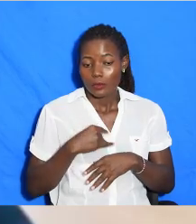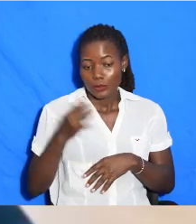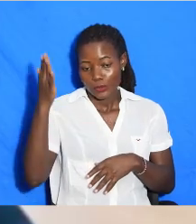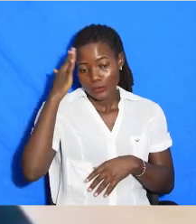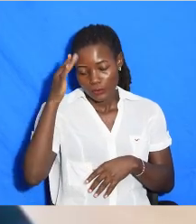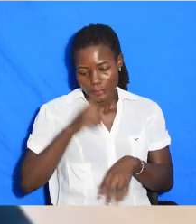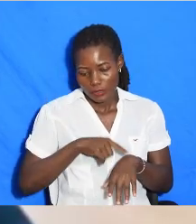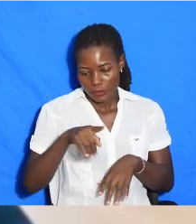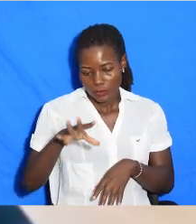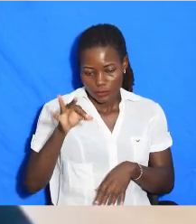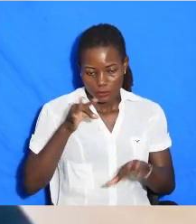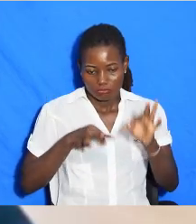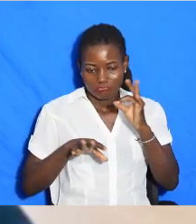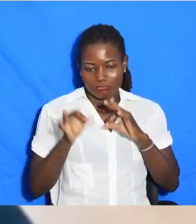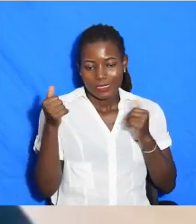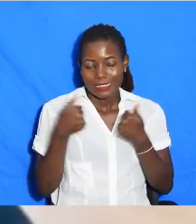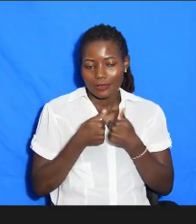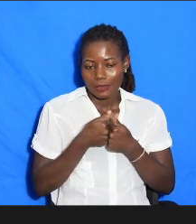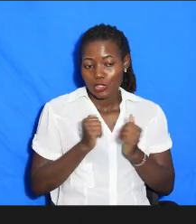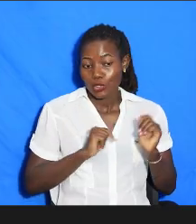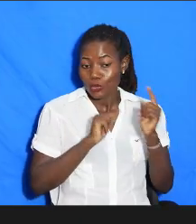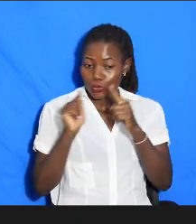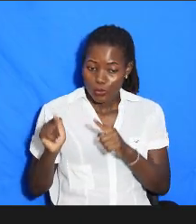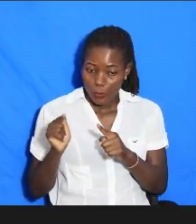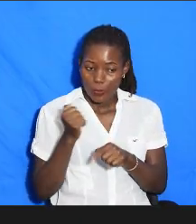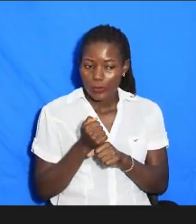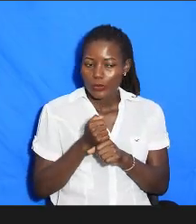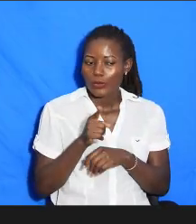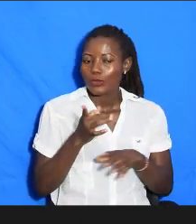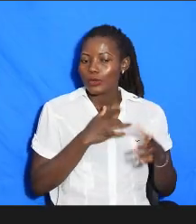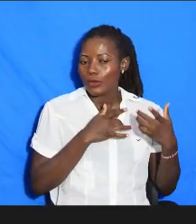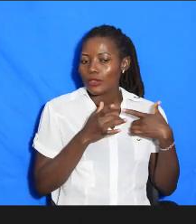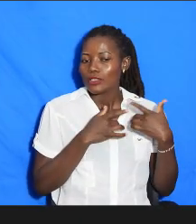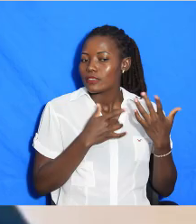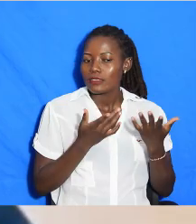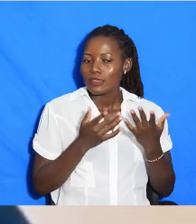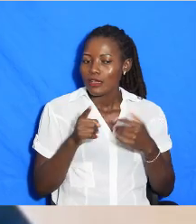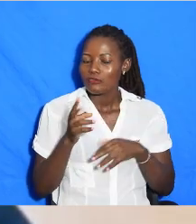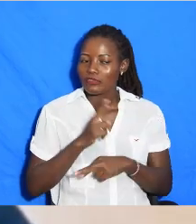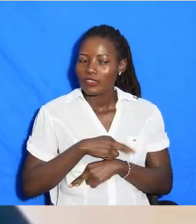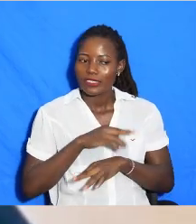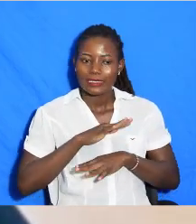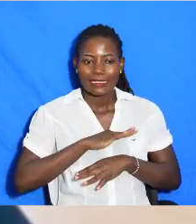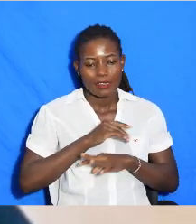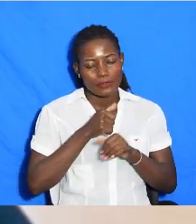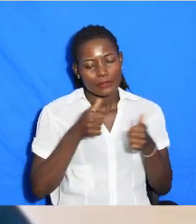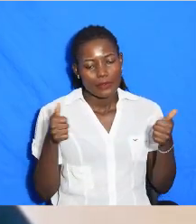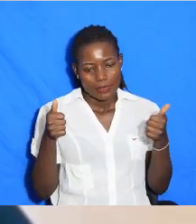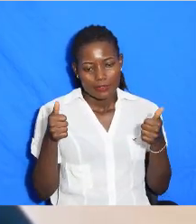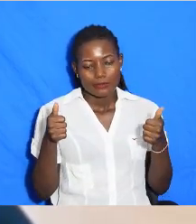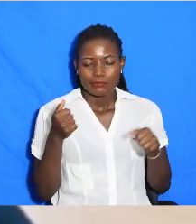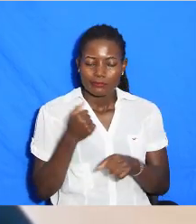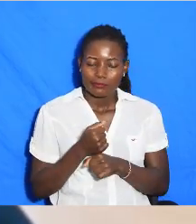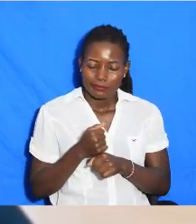as you choose the races to go to, do you consider like you've rested well enough?